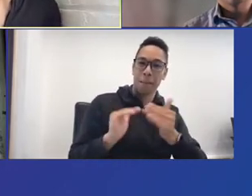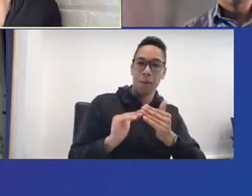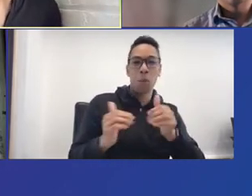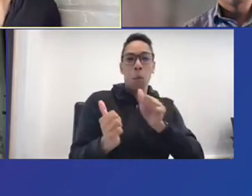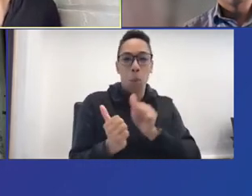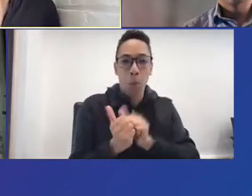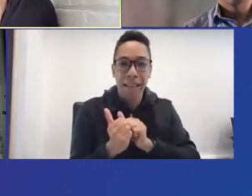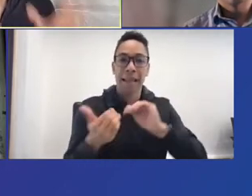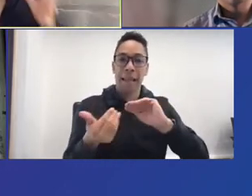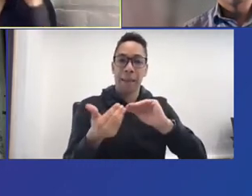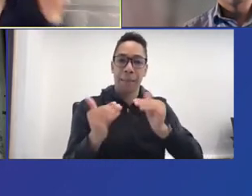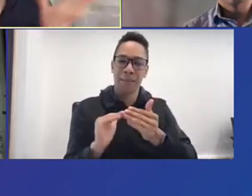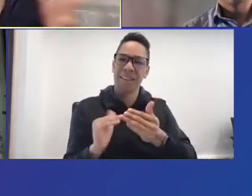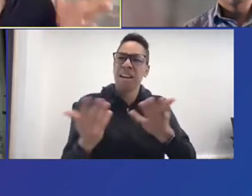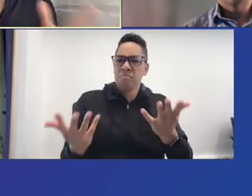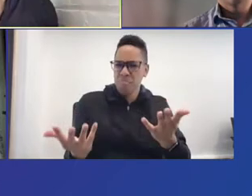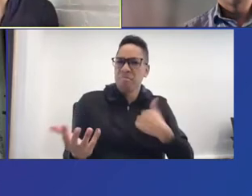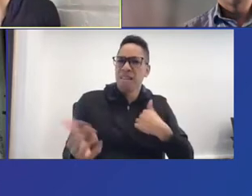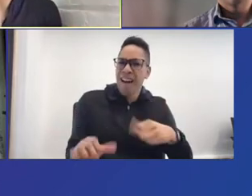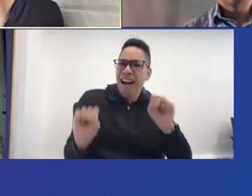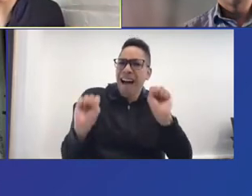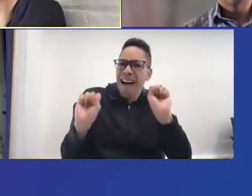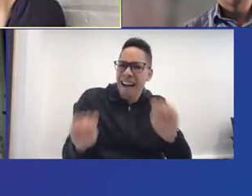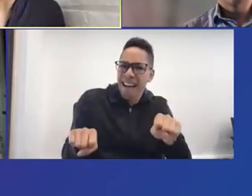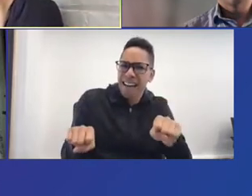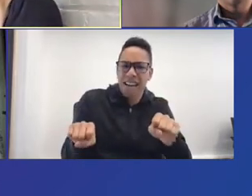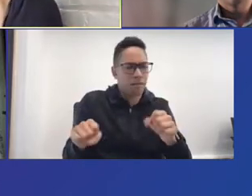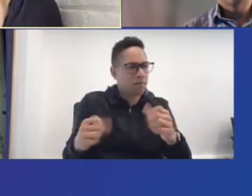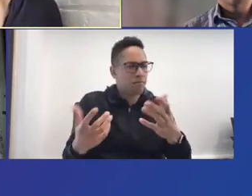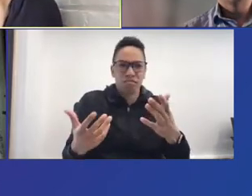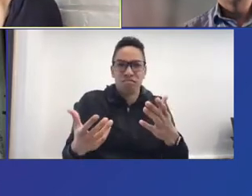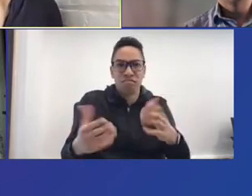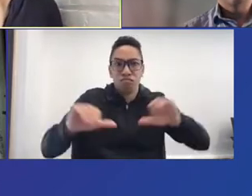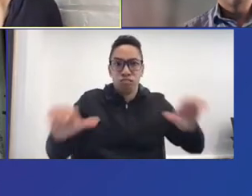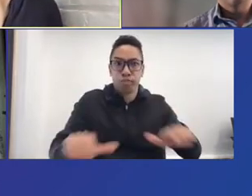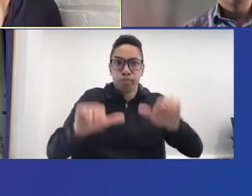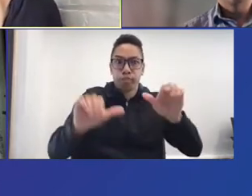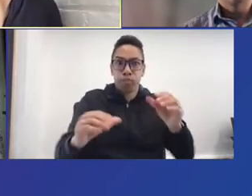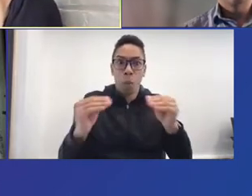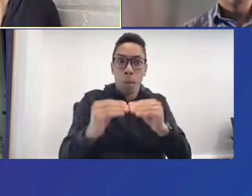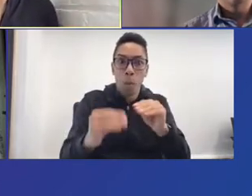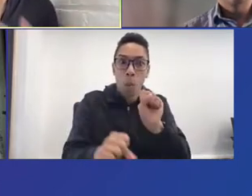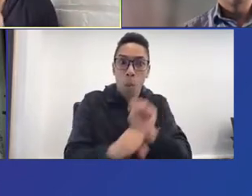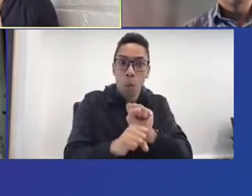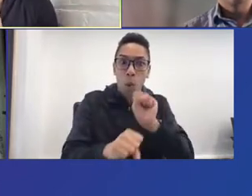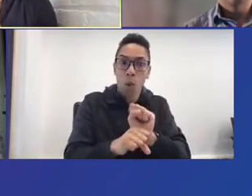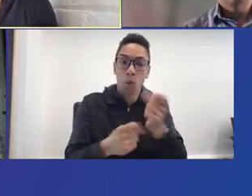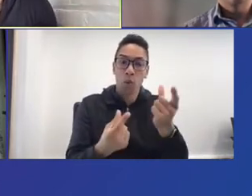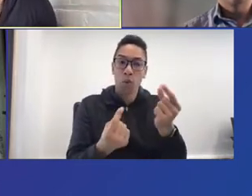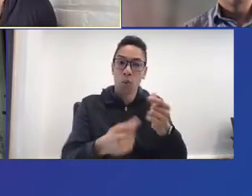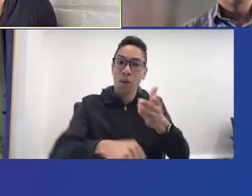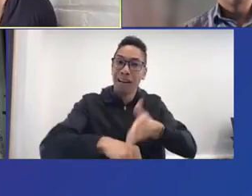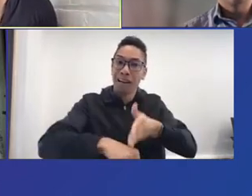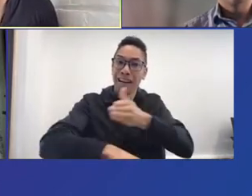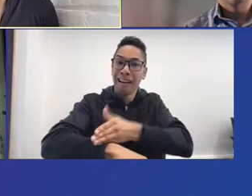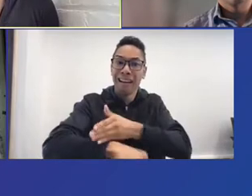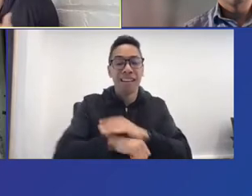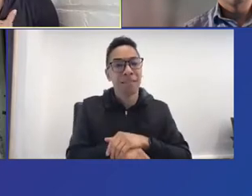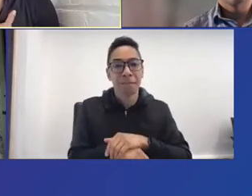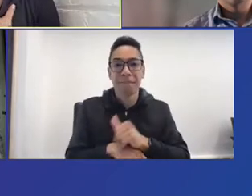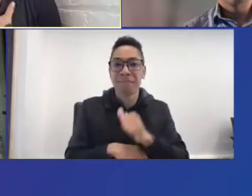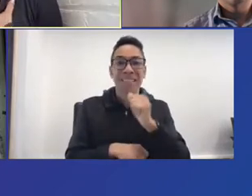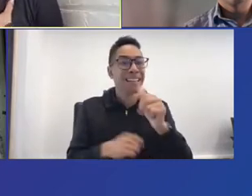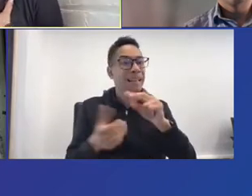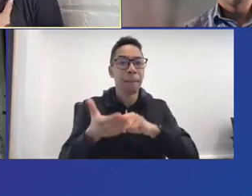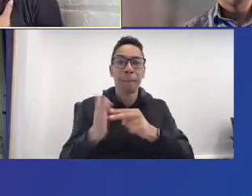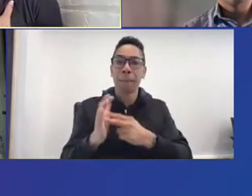I might be able I also have work to do. I also have work to do. It's not that my narrative is stable